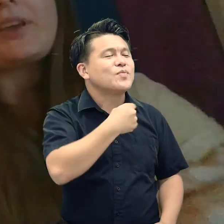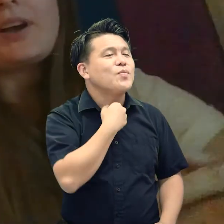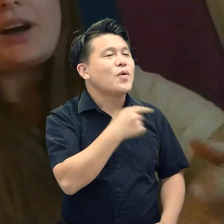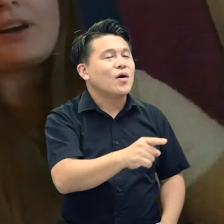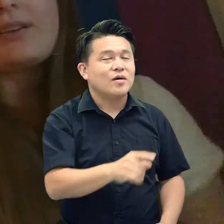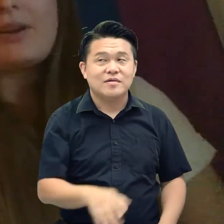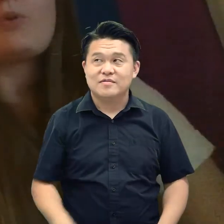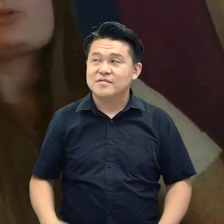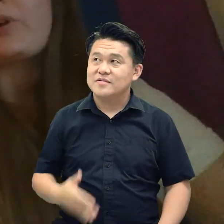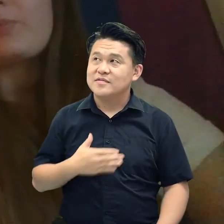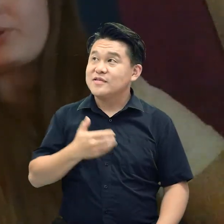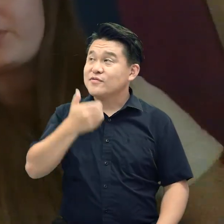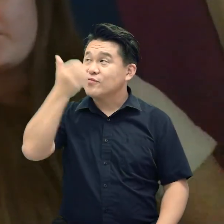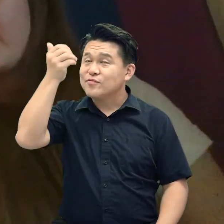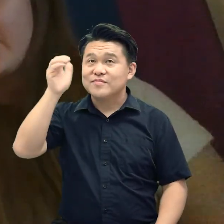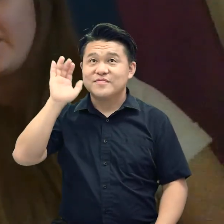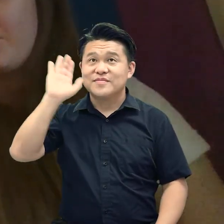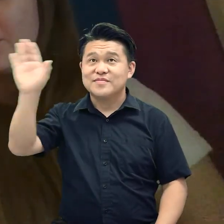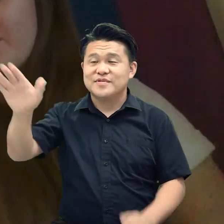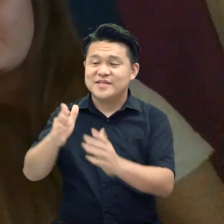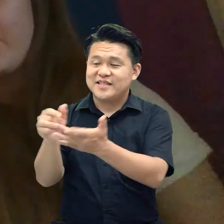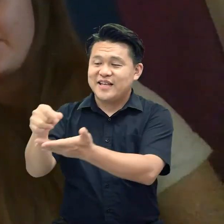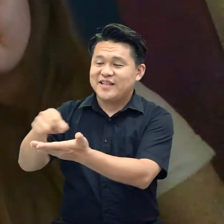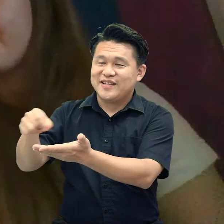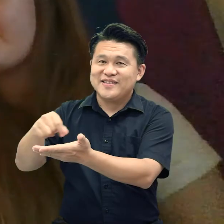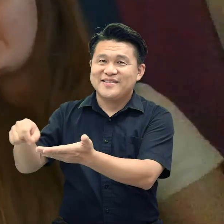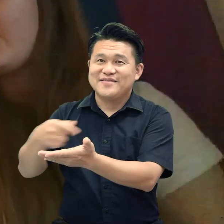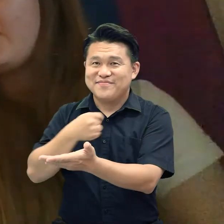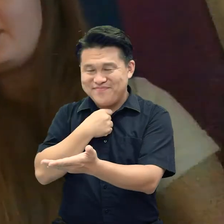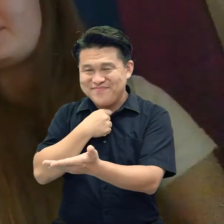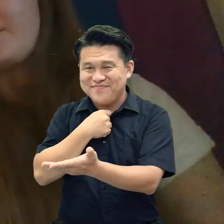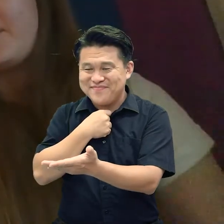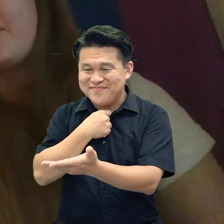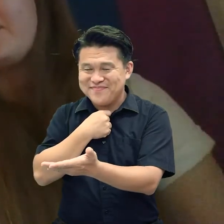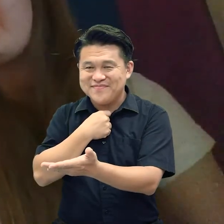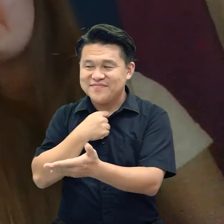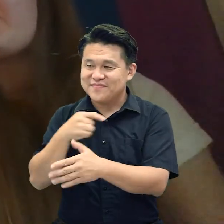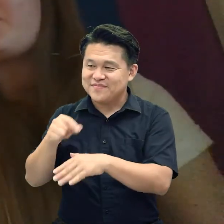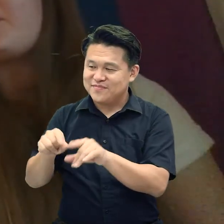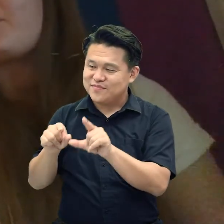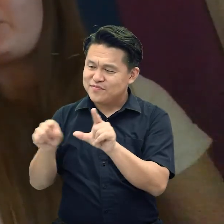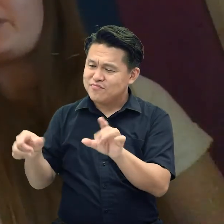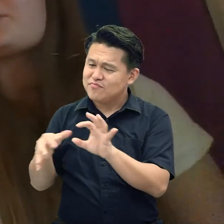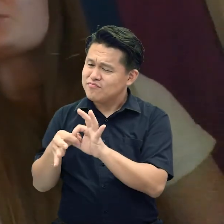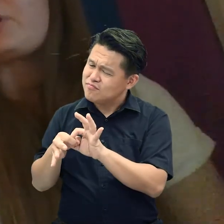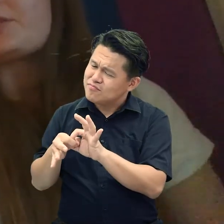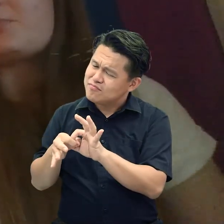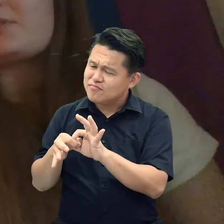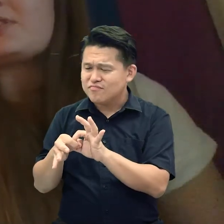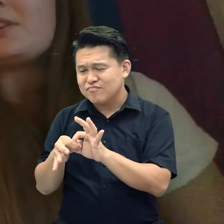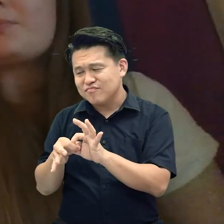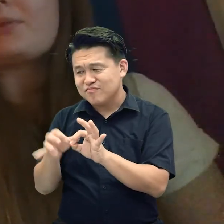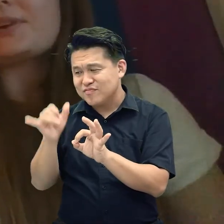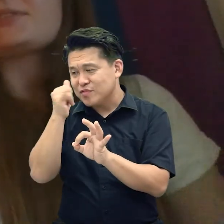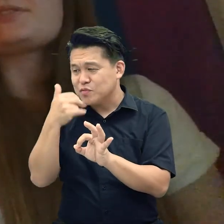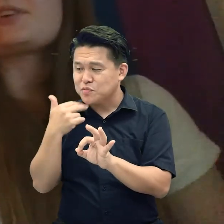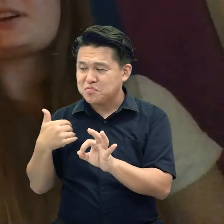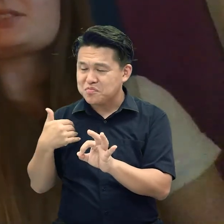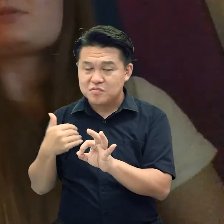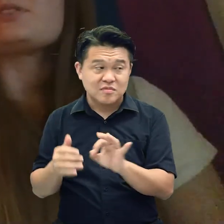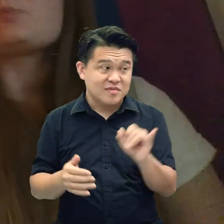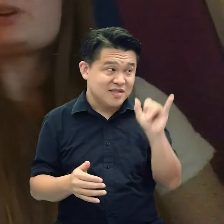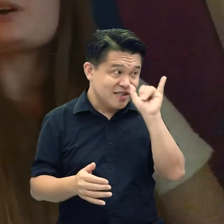like, I want to write a book and get published one day. It's not maybe related to LGBT